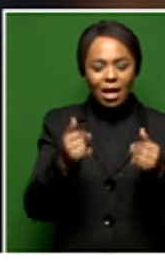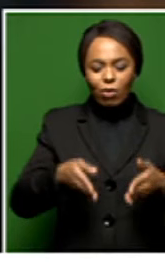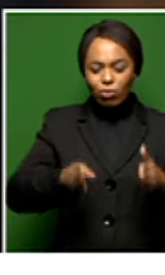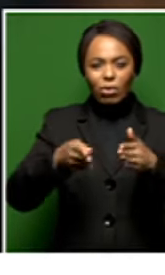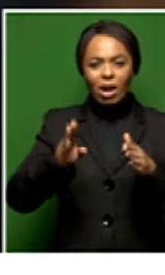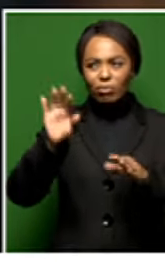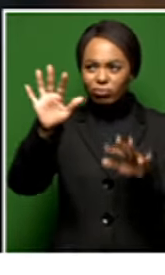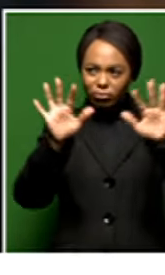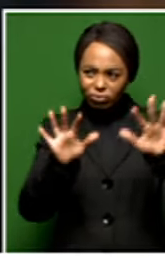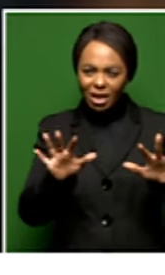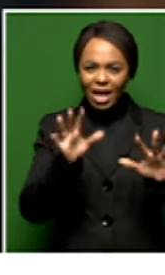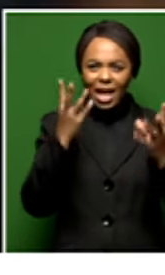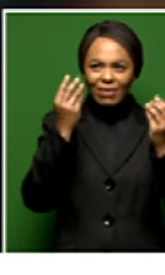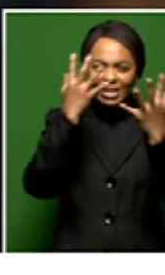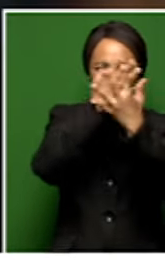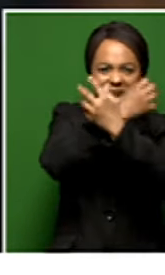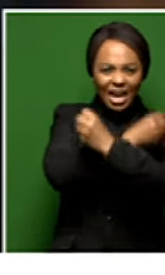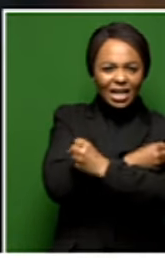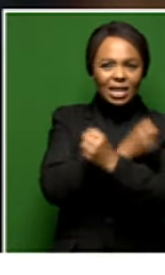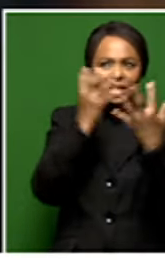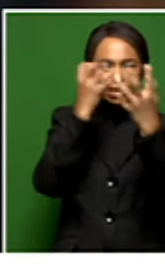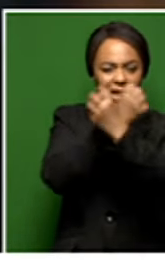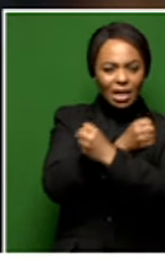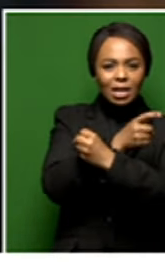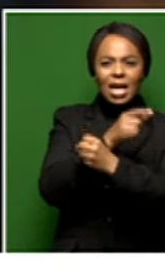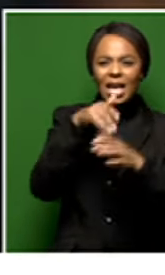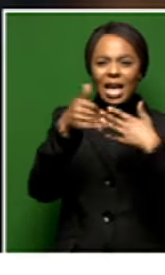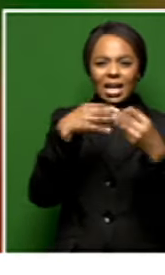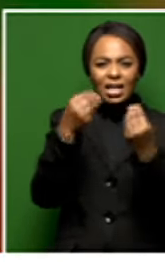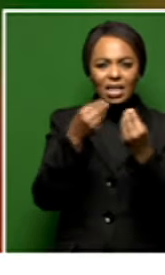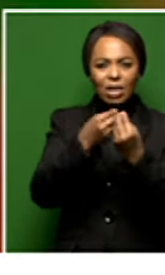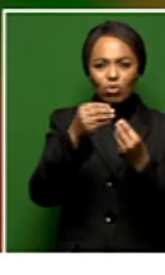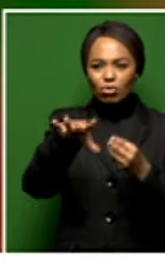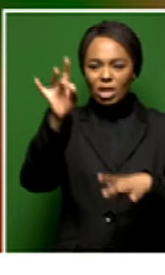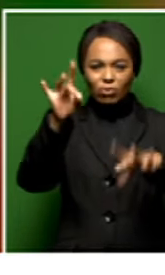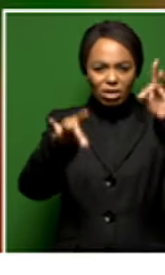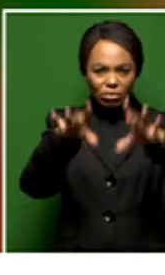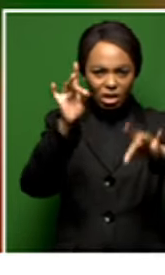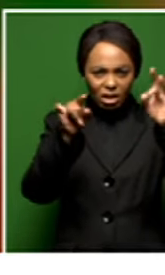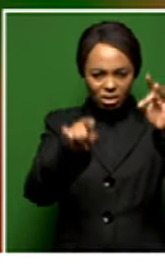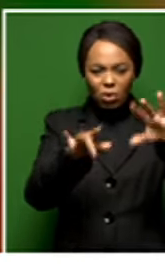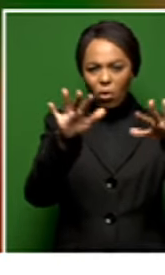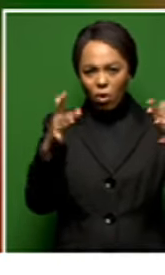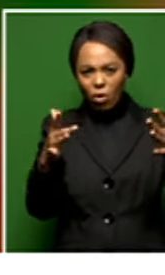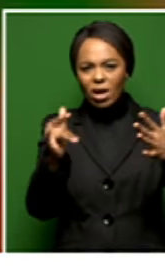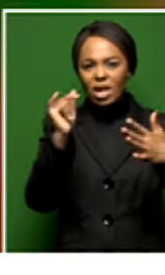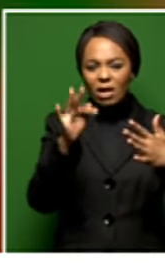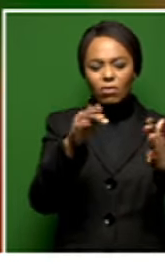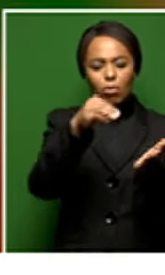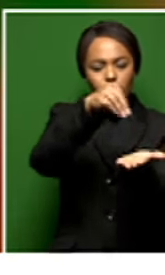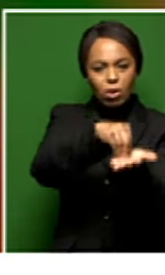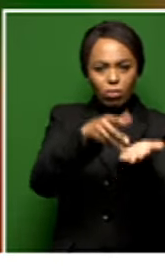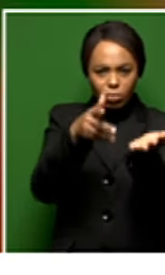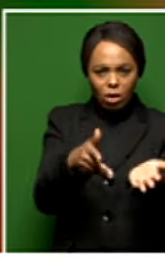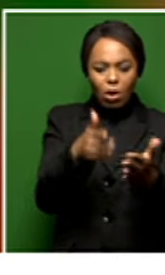that. And we thought each and every work that we select and where we put or where we hang those works, you know, somehow